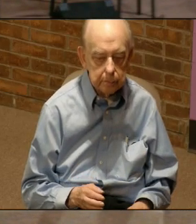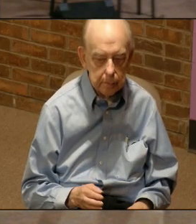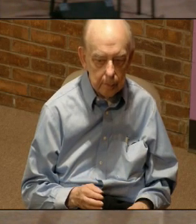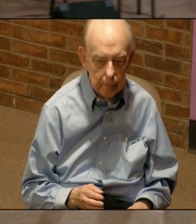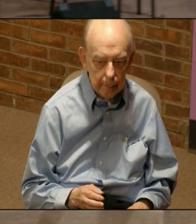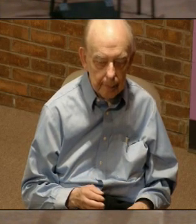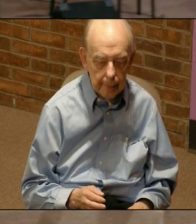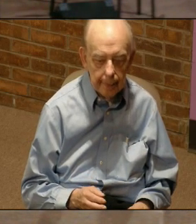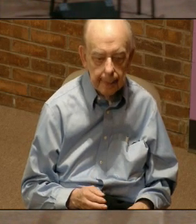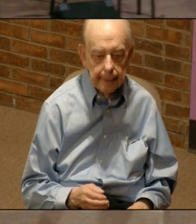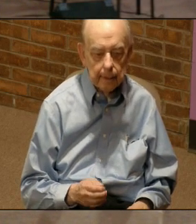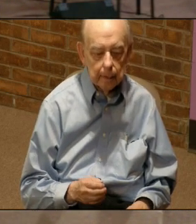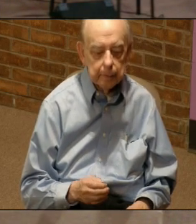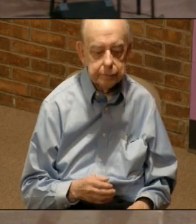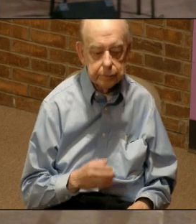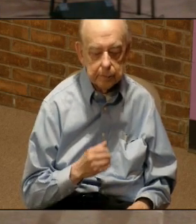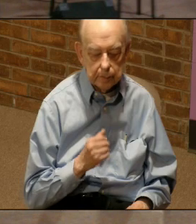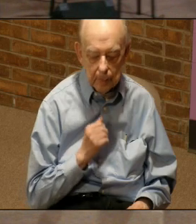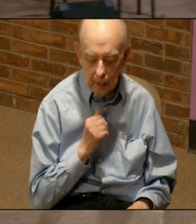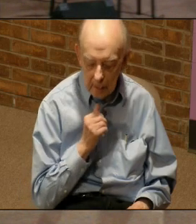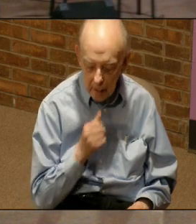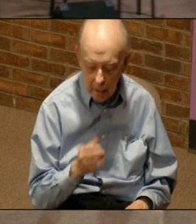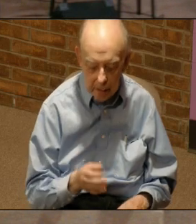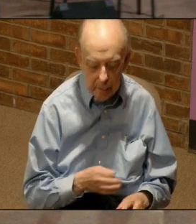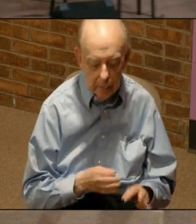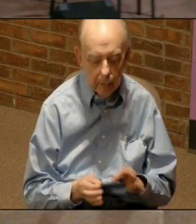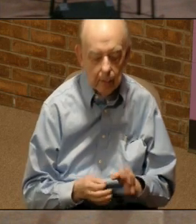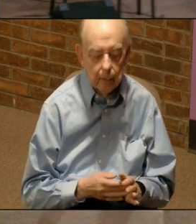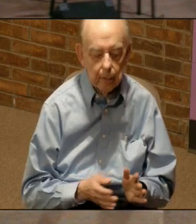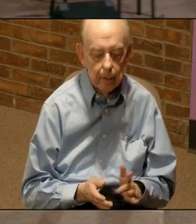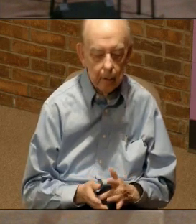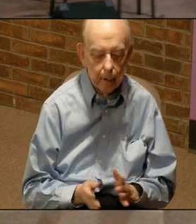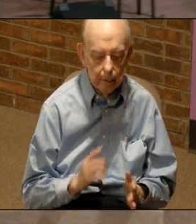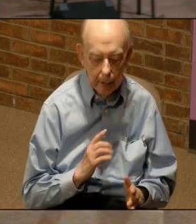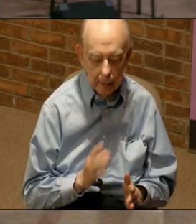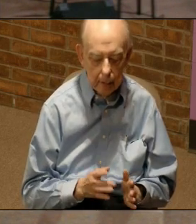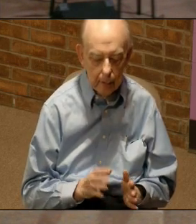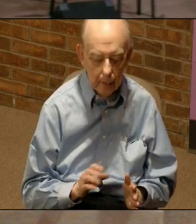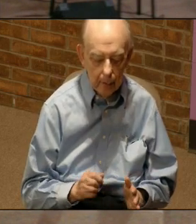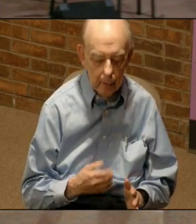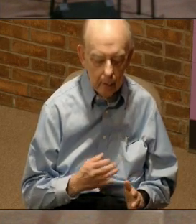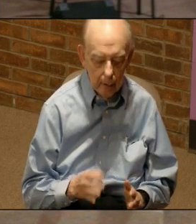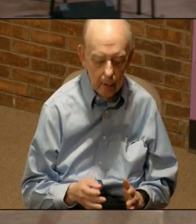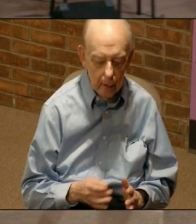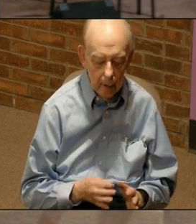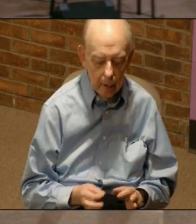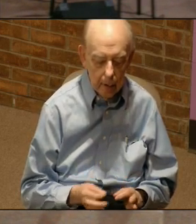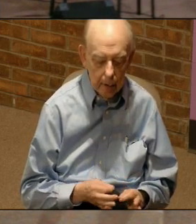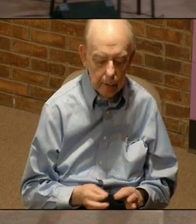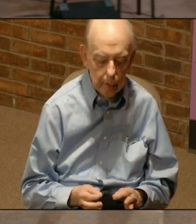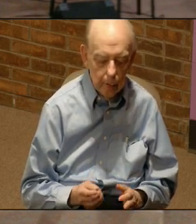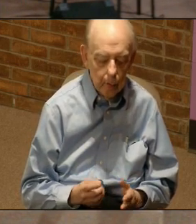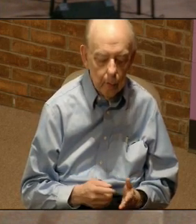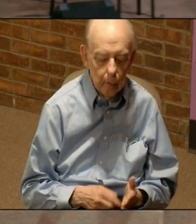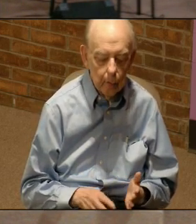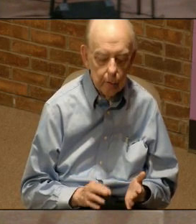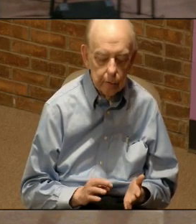He was not describing Jesus. He was describing what Jesus is